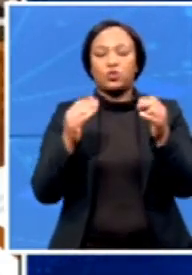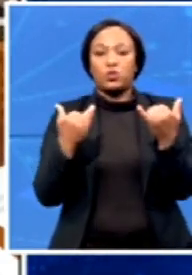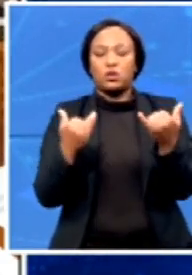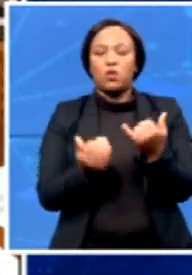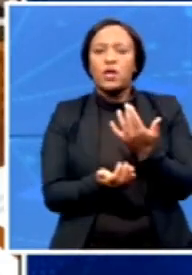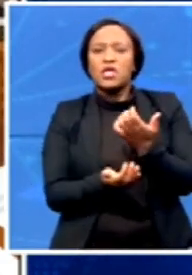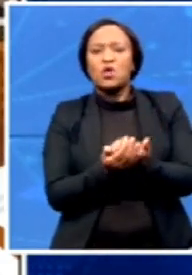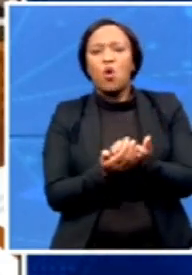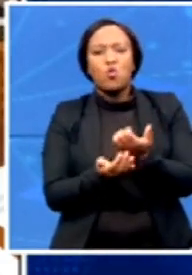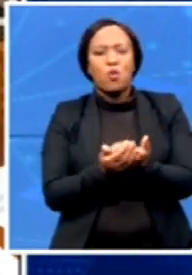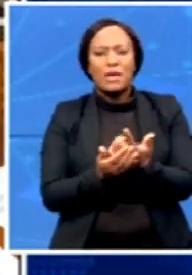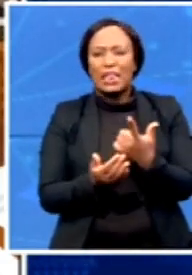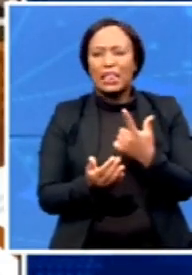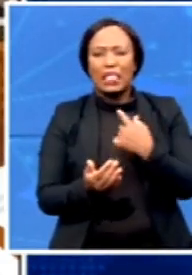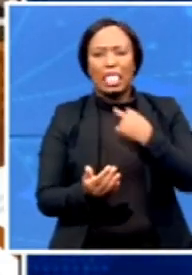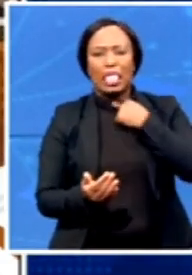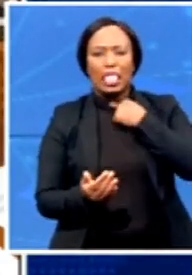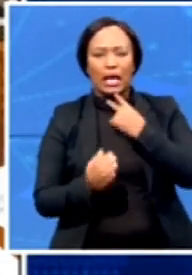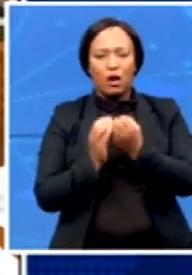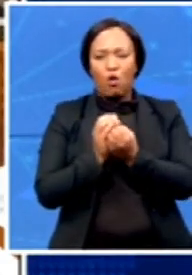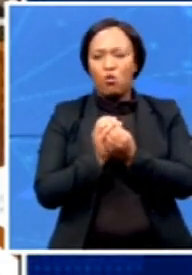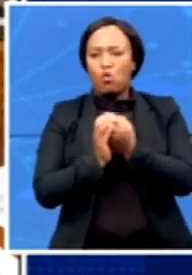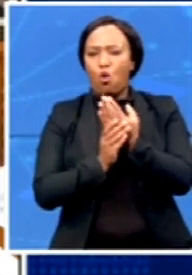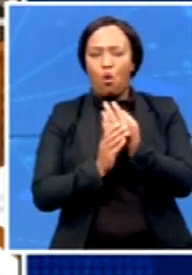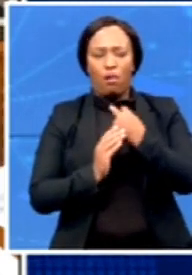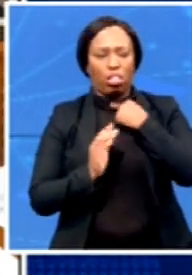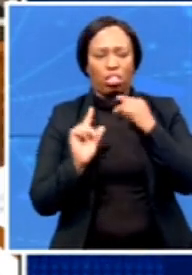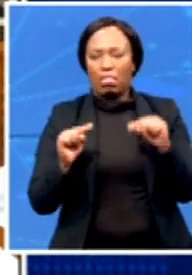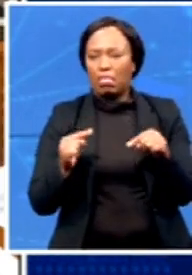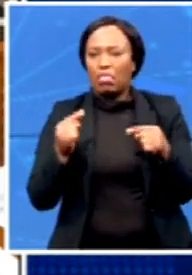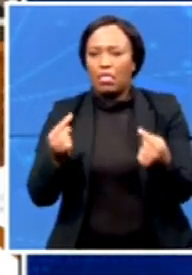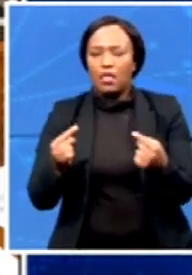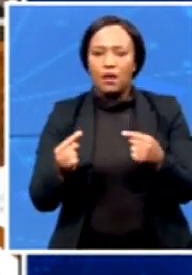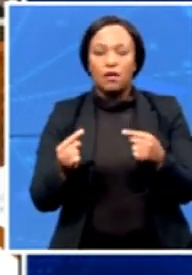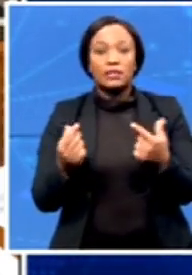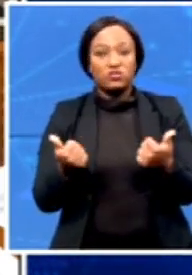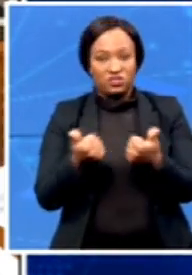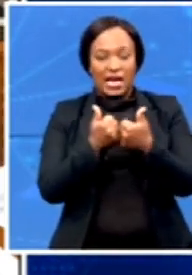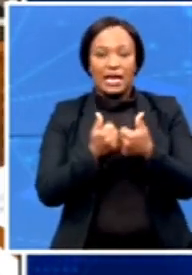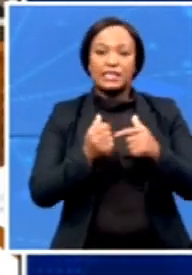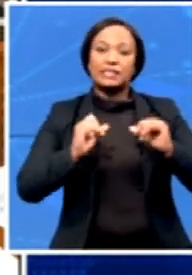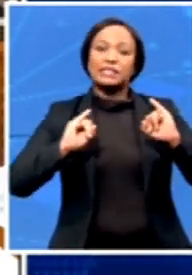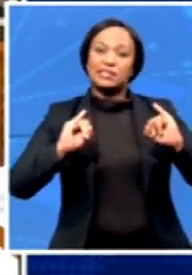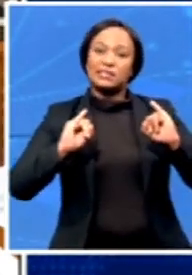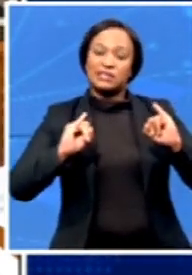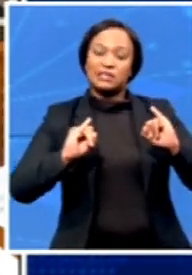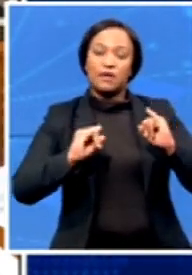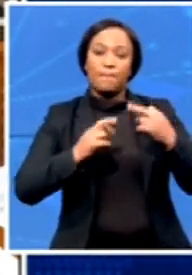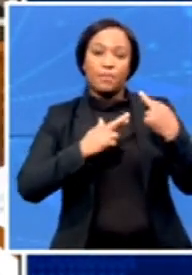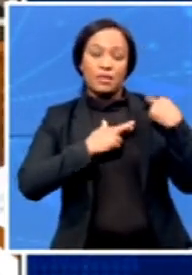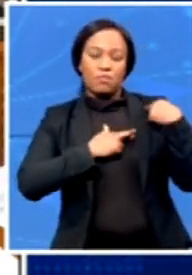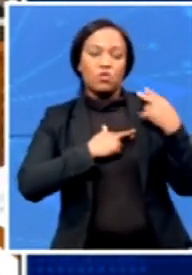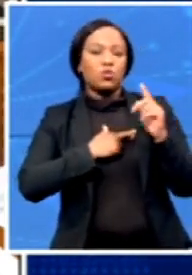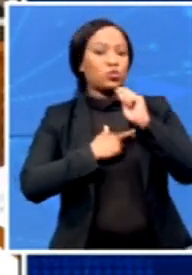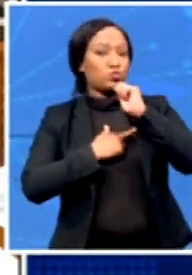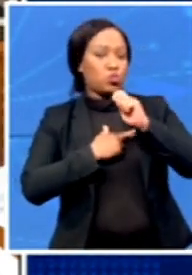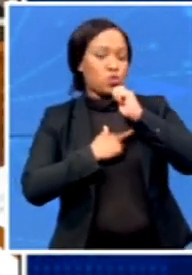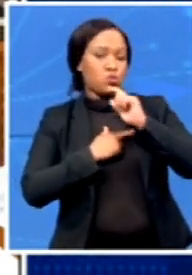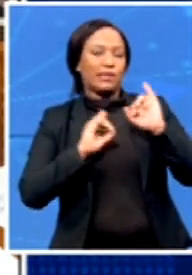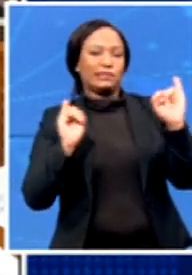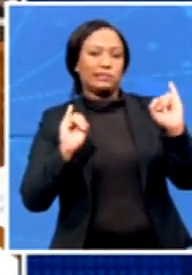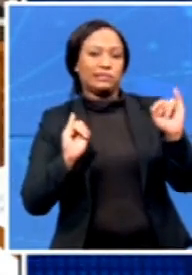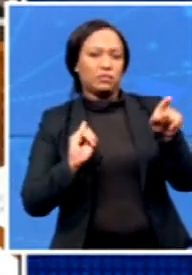can't underestimate how challenging this particular responsibility will be. How do you hope